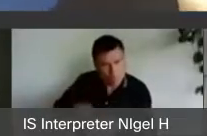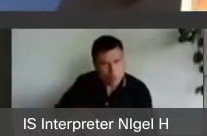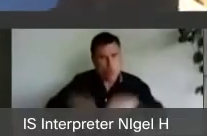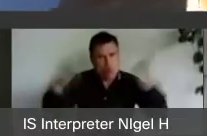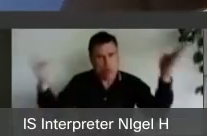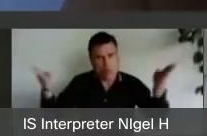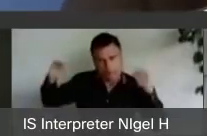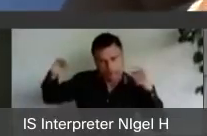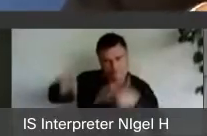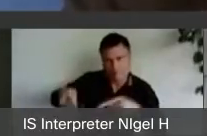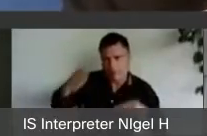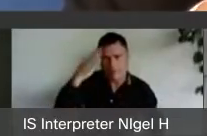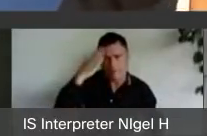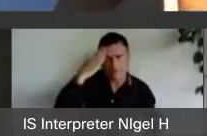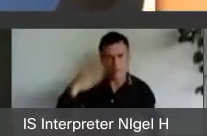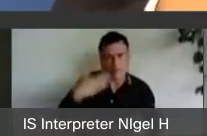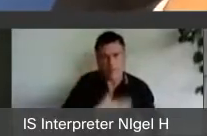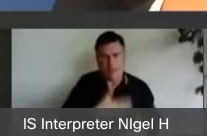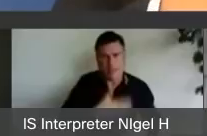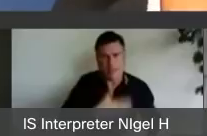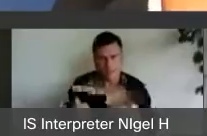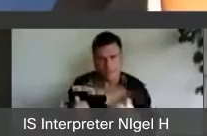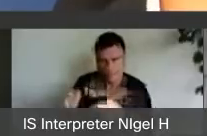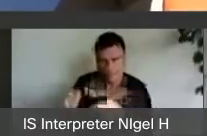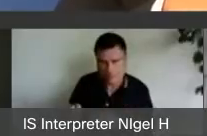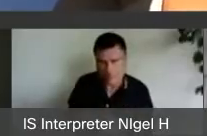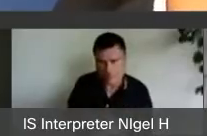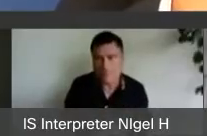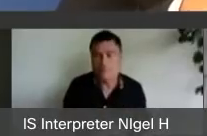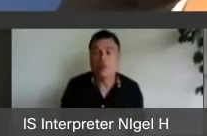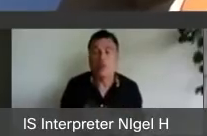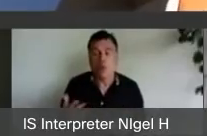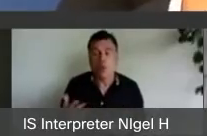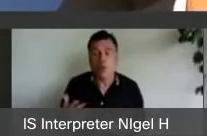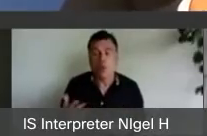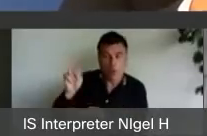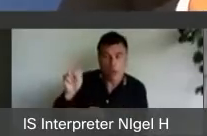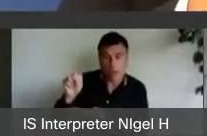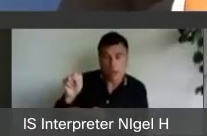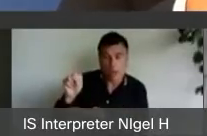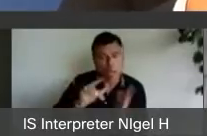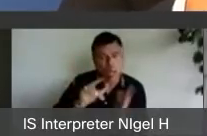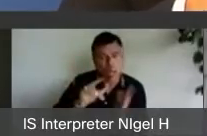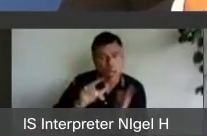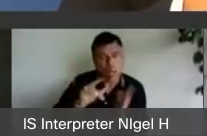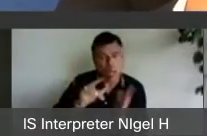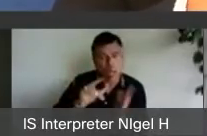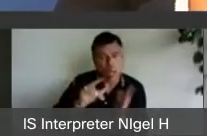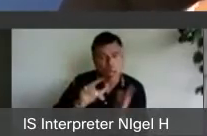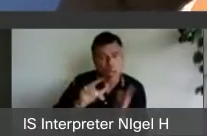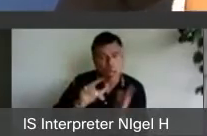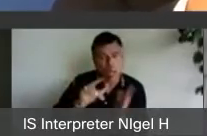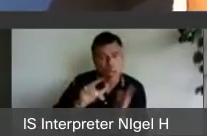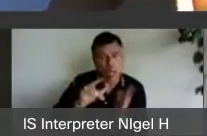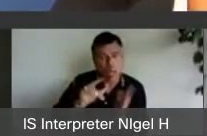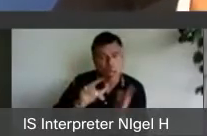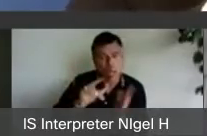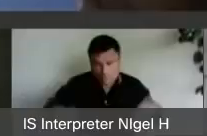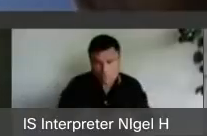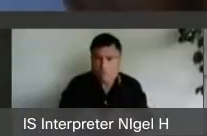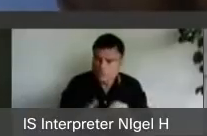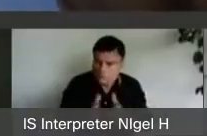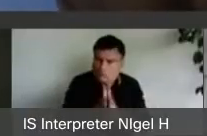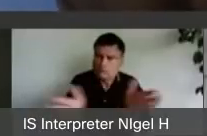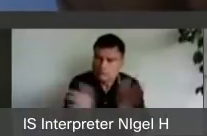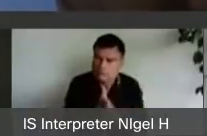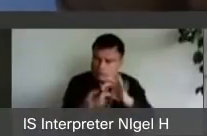of their response to COVID-19 with services and that are available and that that do not allow for stigma,